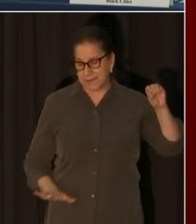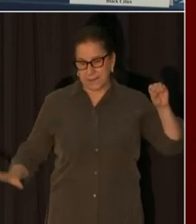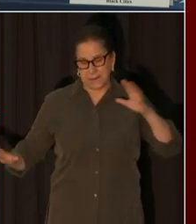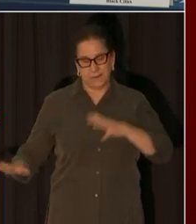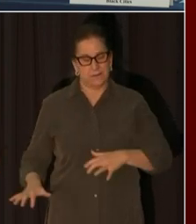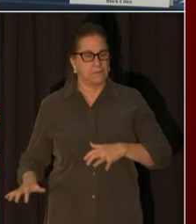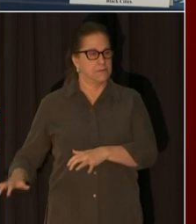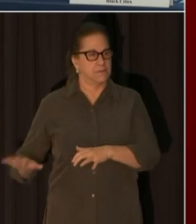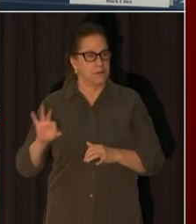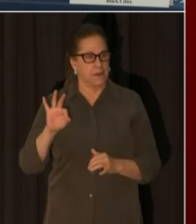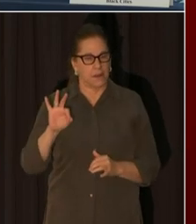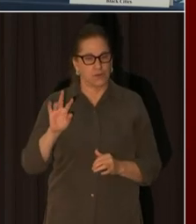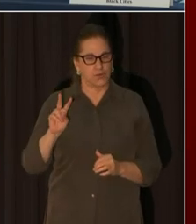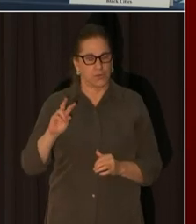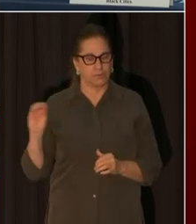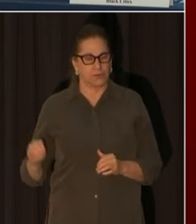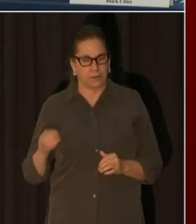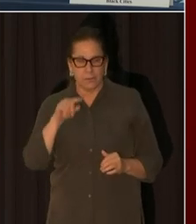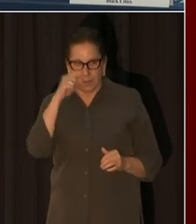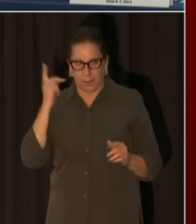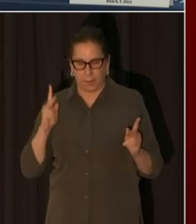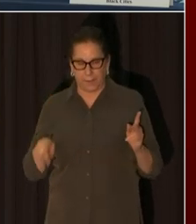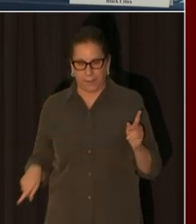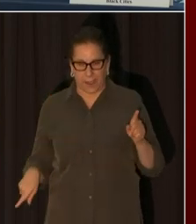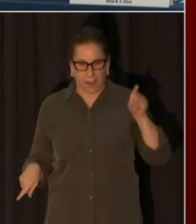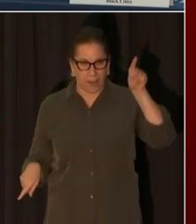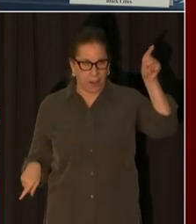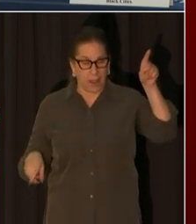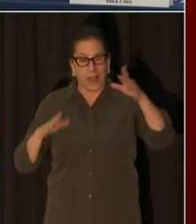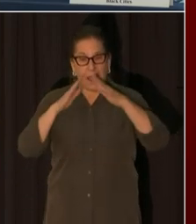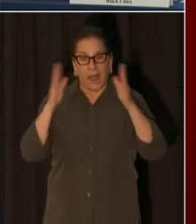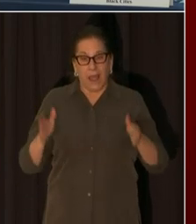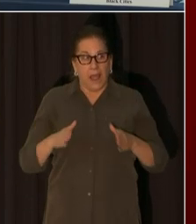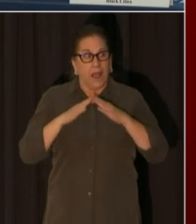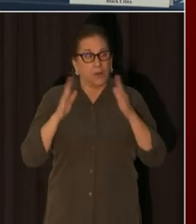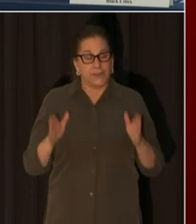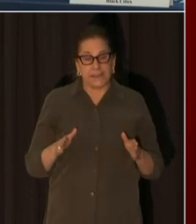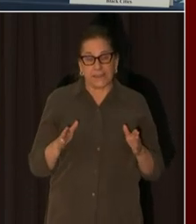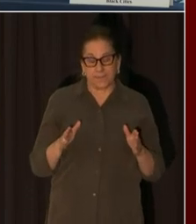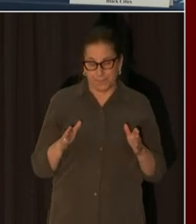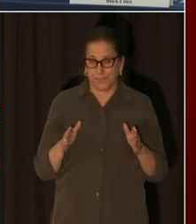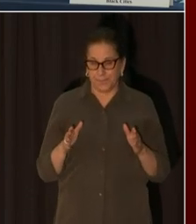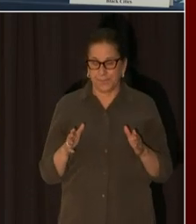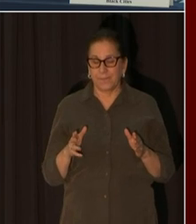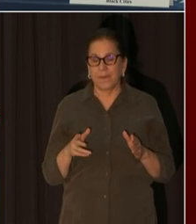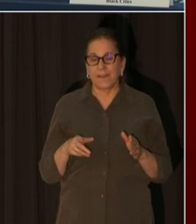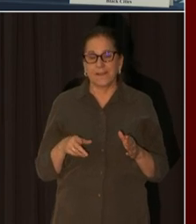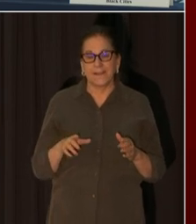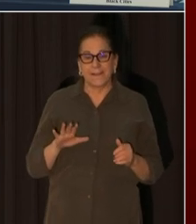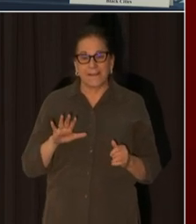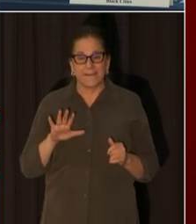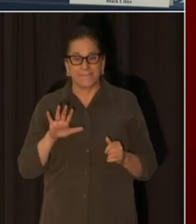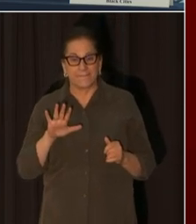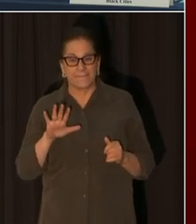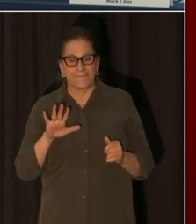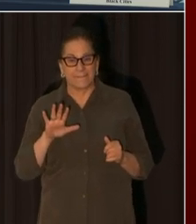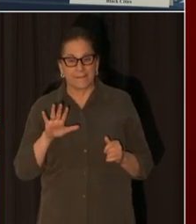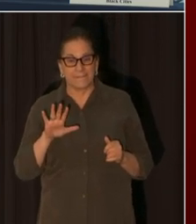also manifests itself in housing prices. There are 56 black majority cities and towns